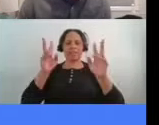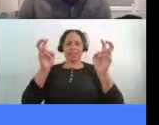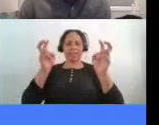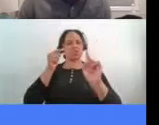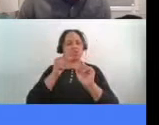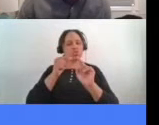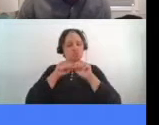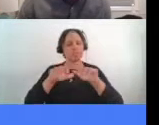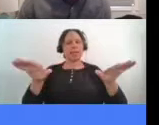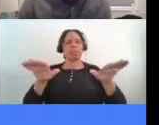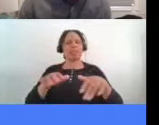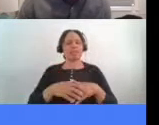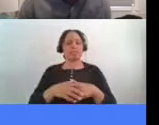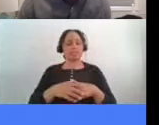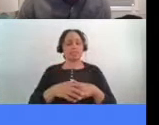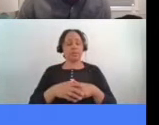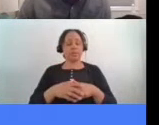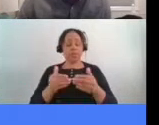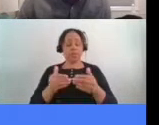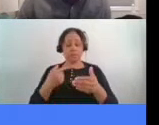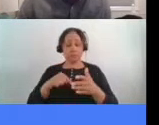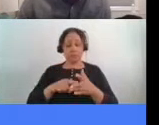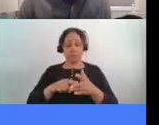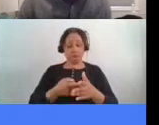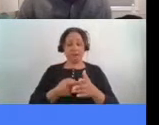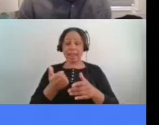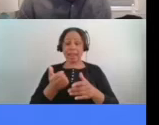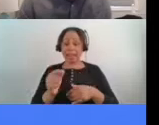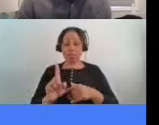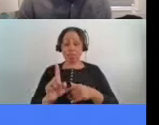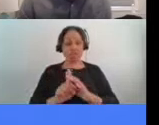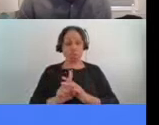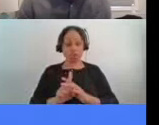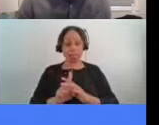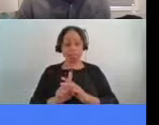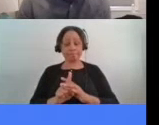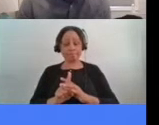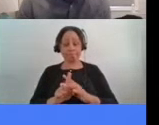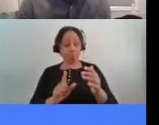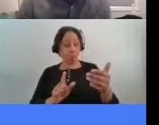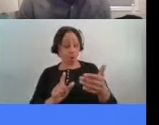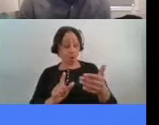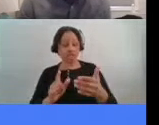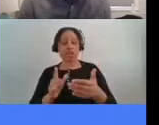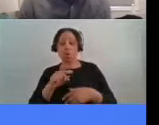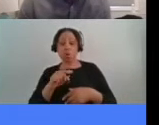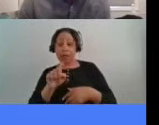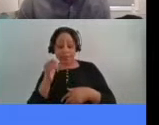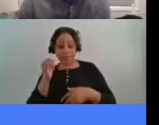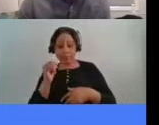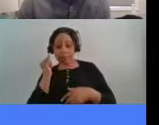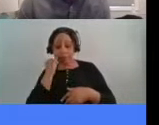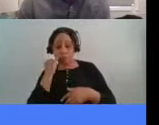And right before we start, again, for anyone who is attending this or who is watching this, we're asking everyone, if you look at the bottom of your page, you'll